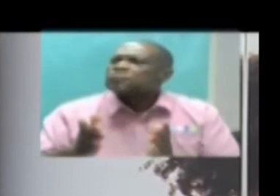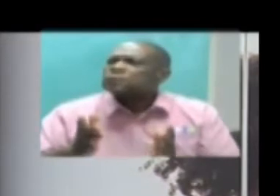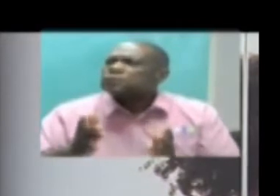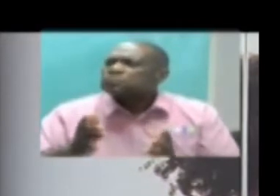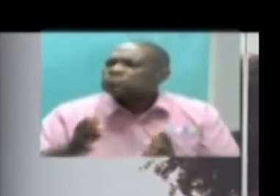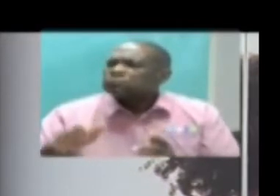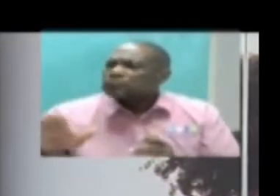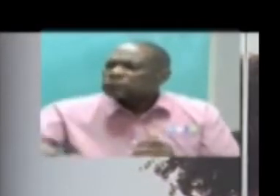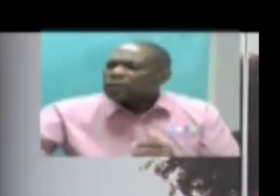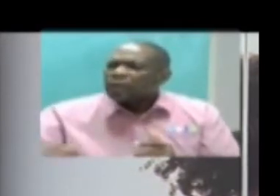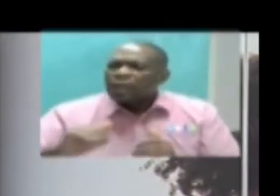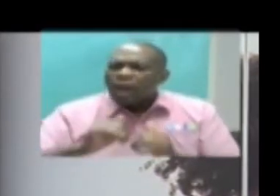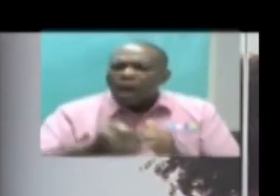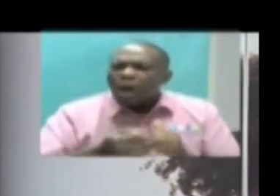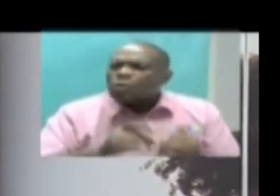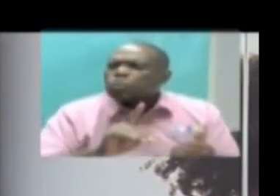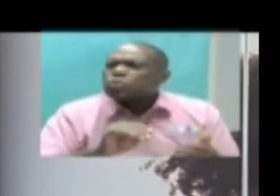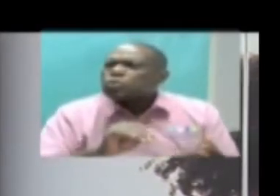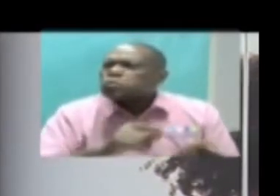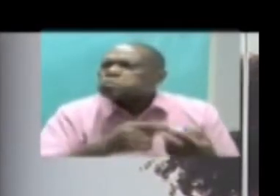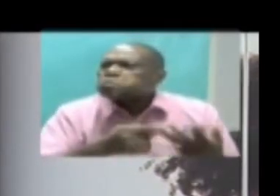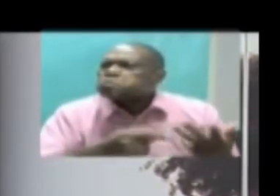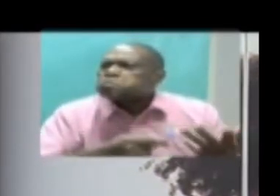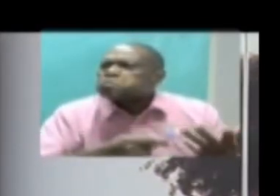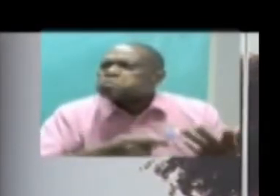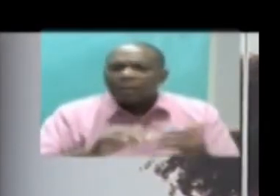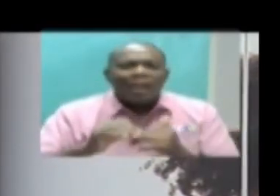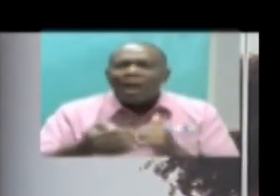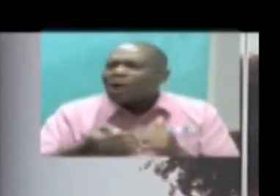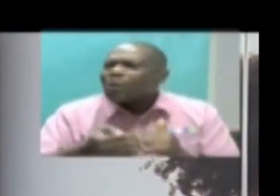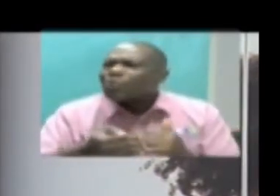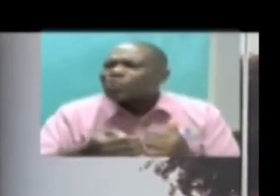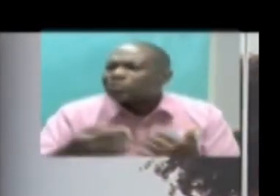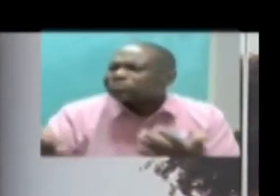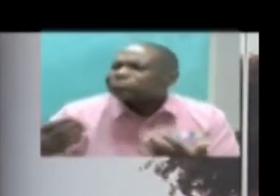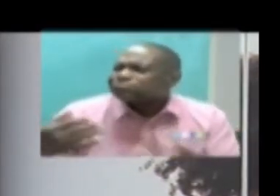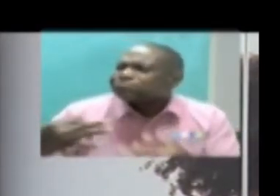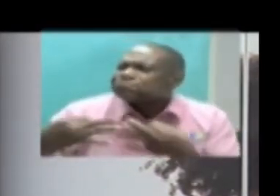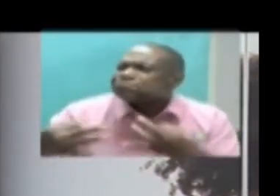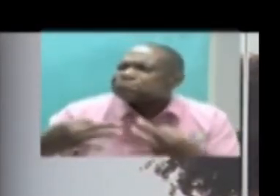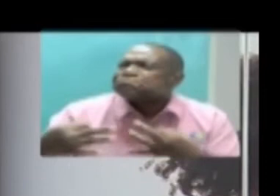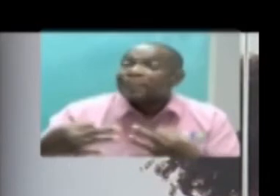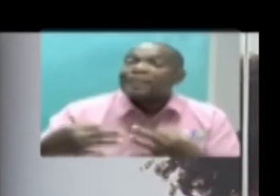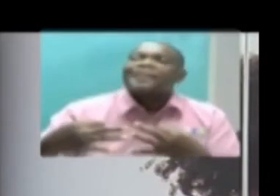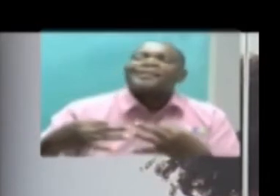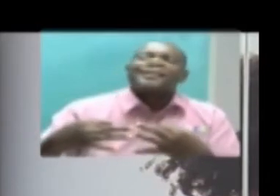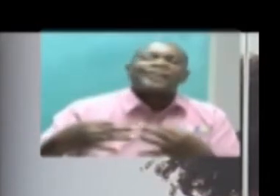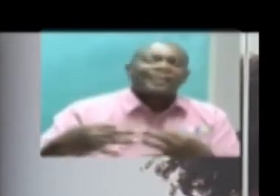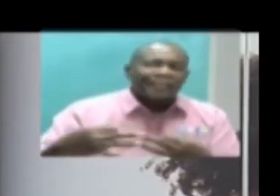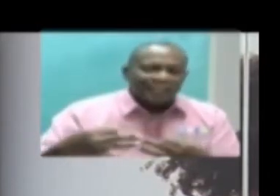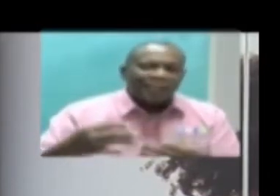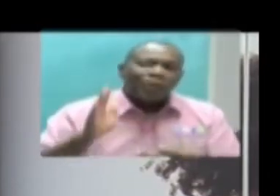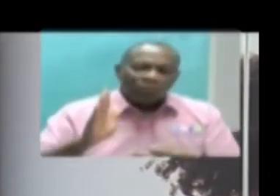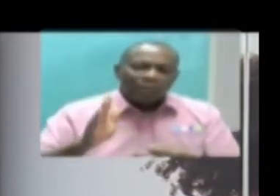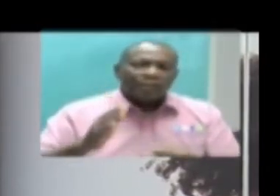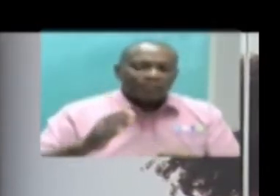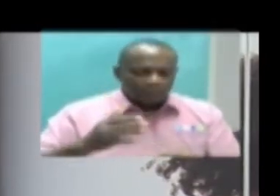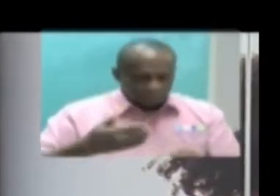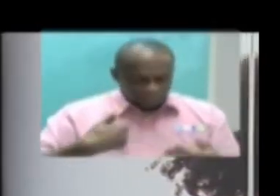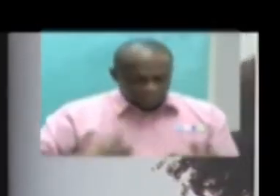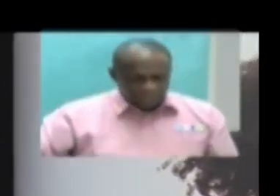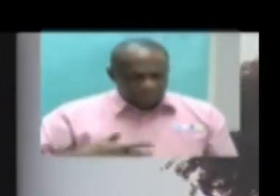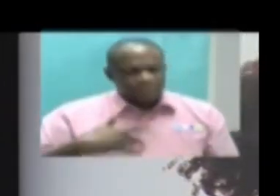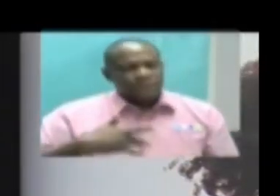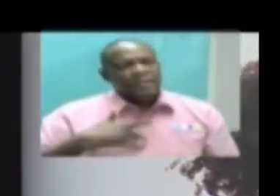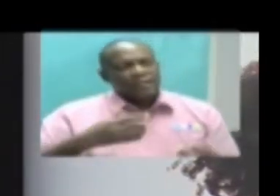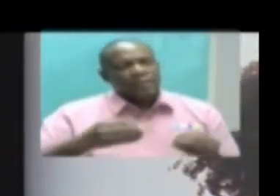around to find out he done sent it, right? That builds a sense of competence. It builds a sense of confidence. The